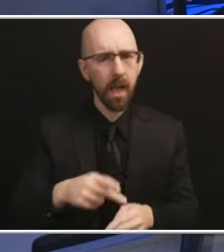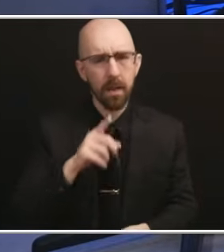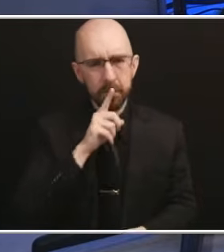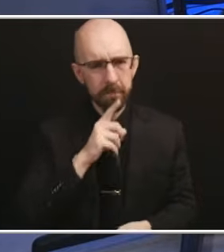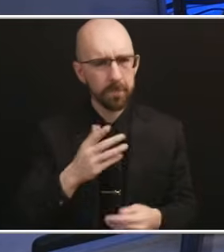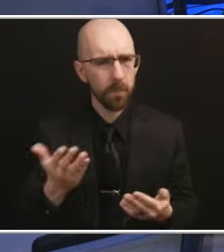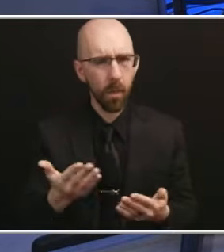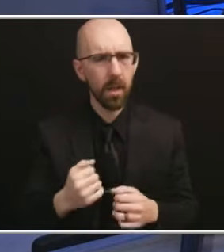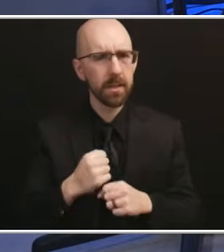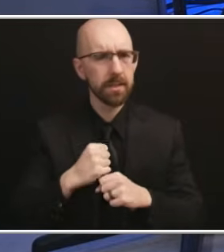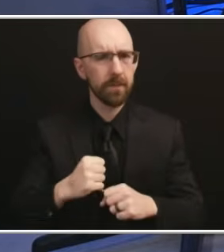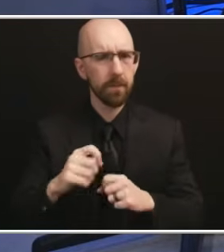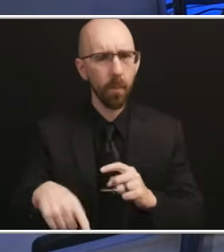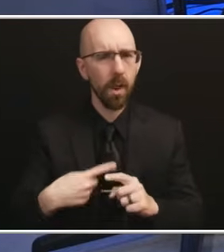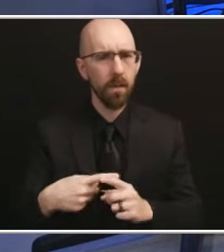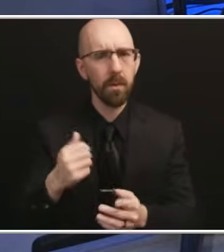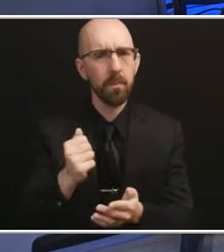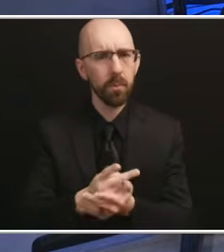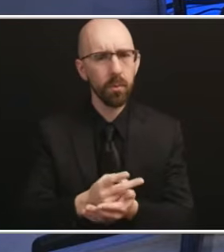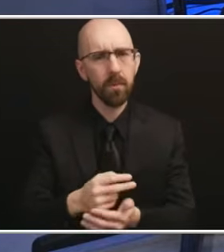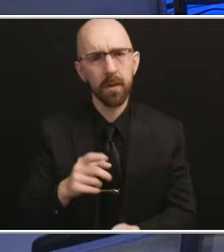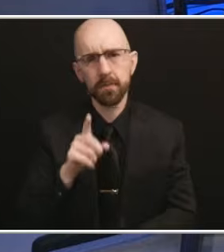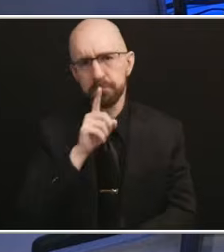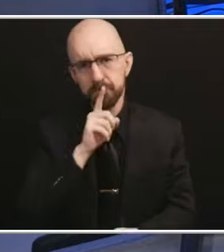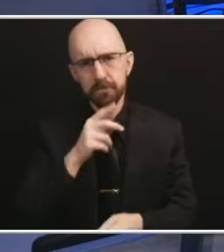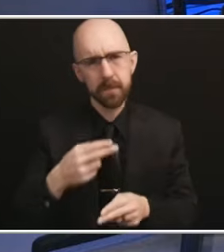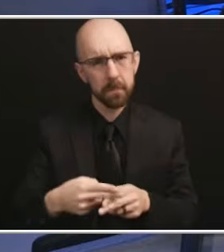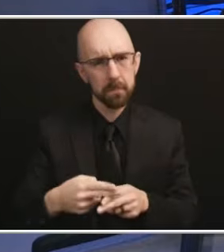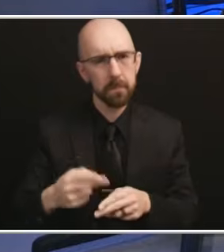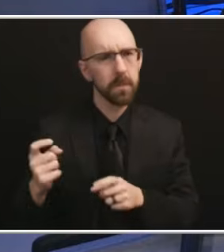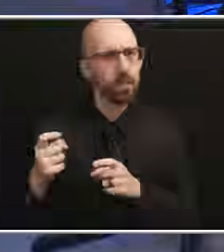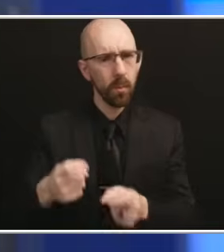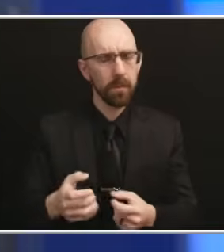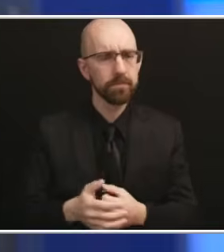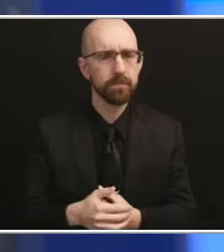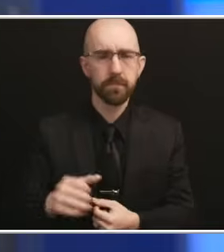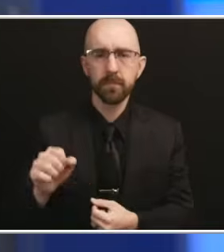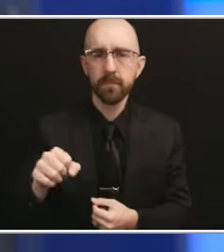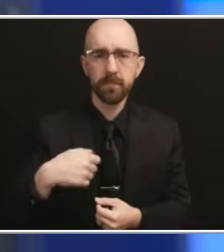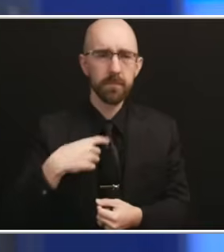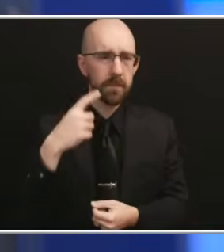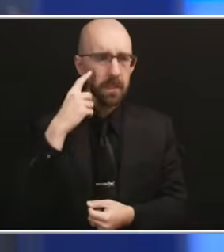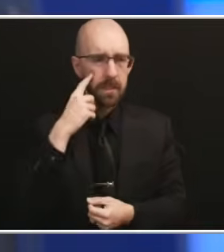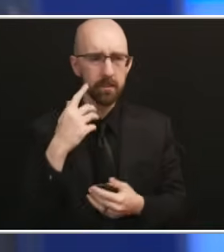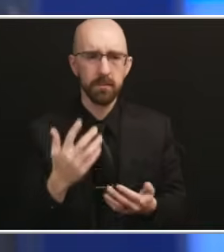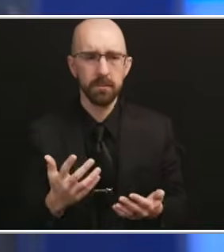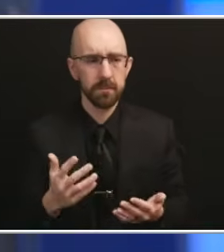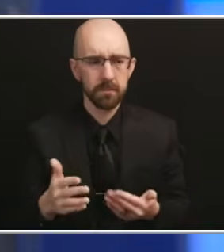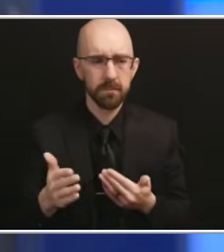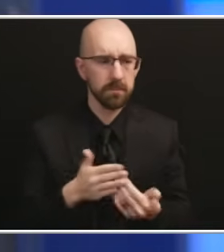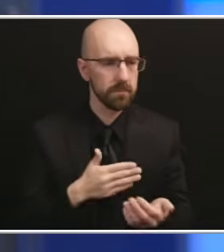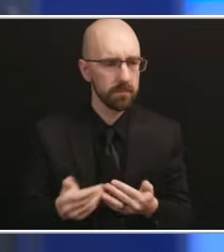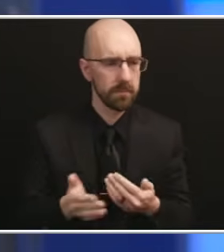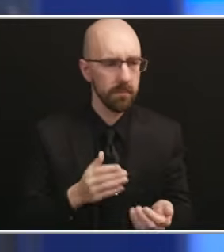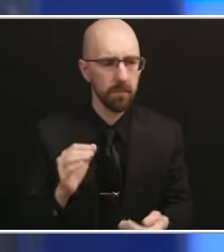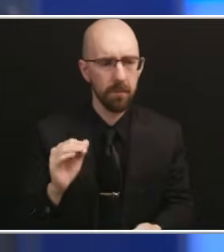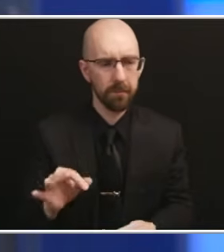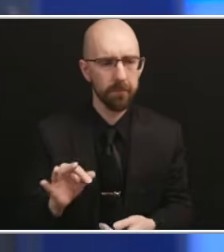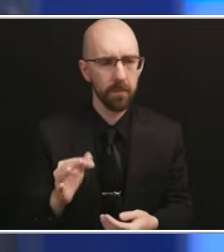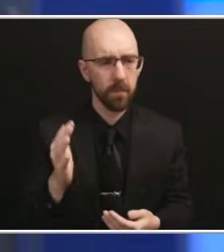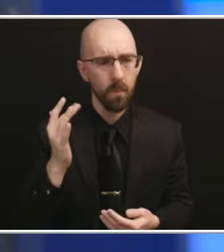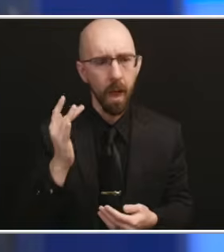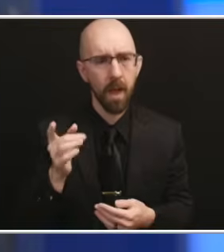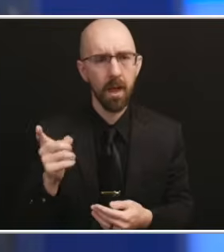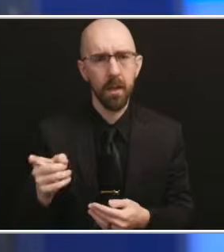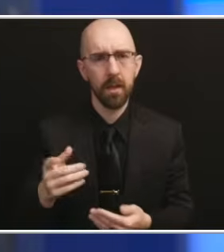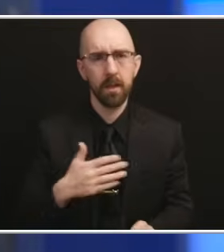when approving an anonymous individual to donate their liver? Yeah, I think regardless of why somebody comes forward,